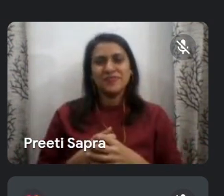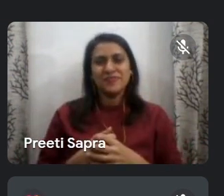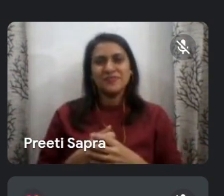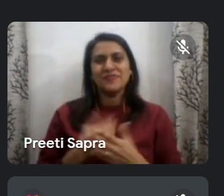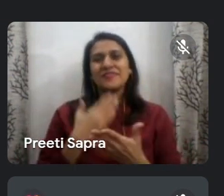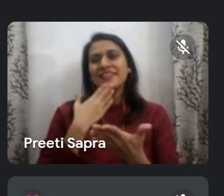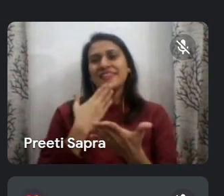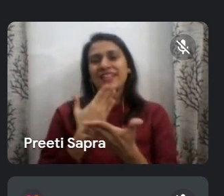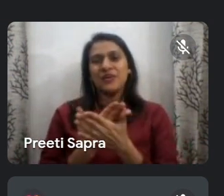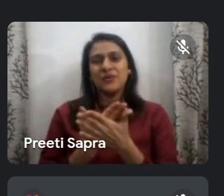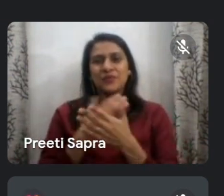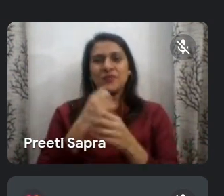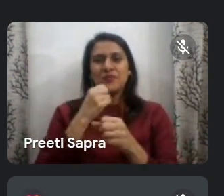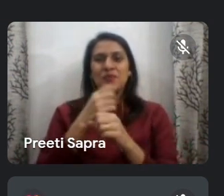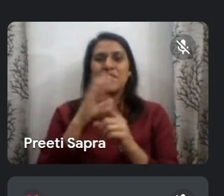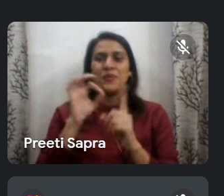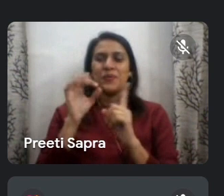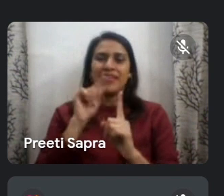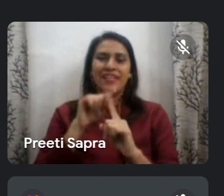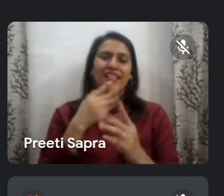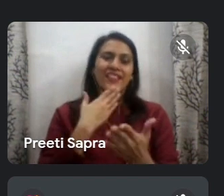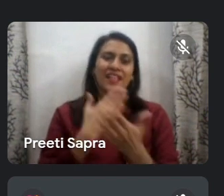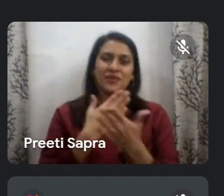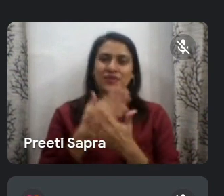Thank you, Chetan. Thank you very much.